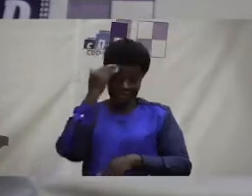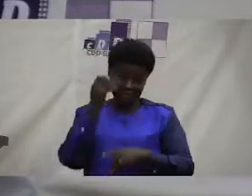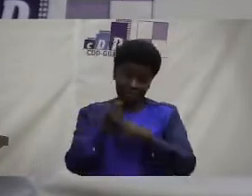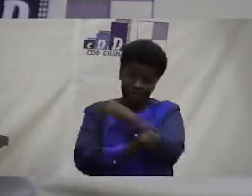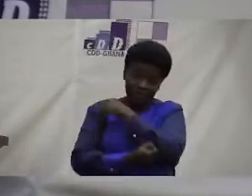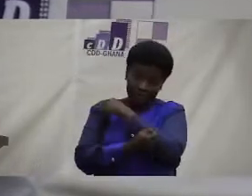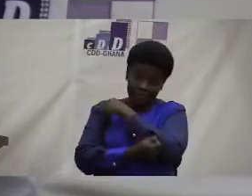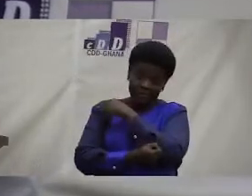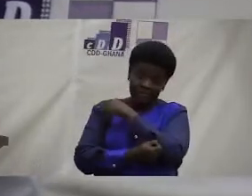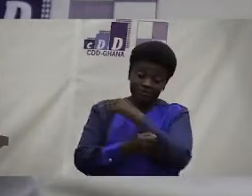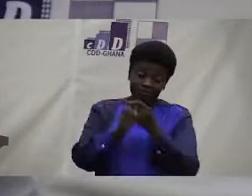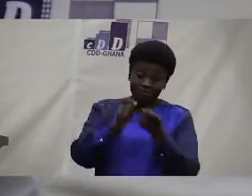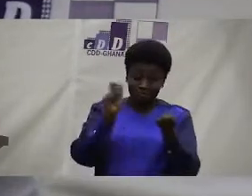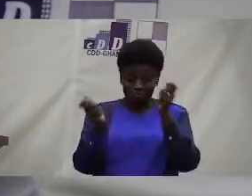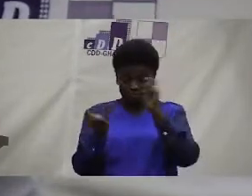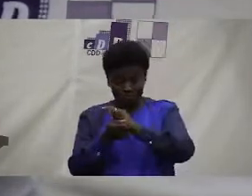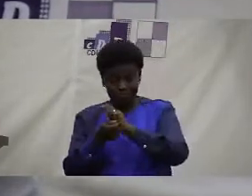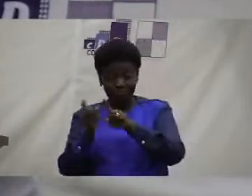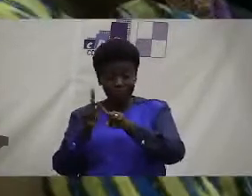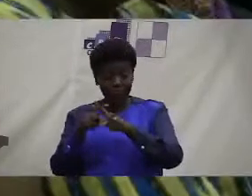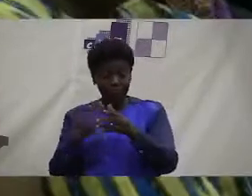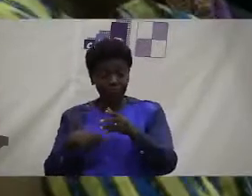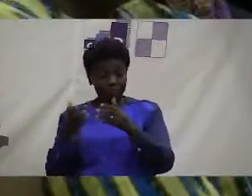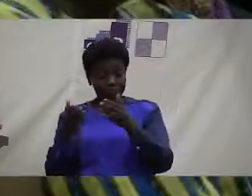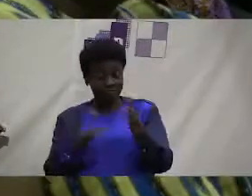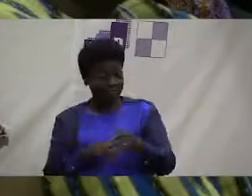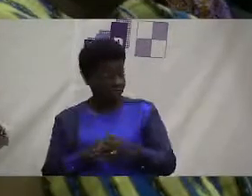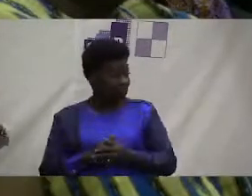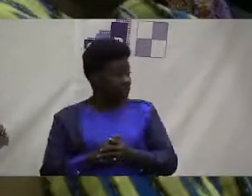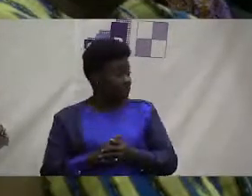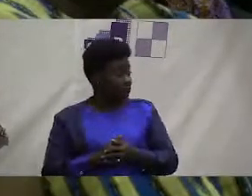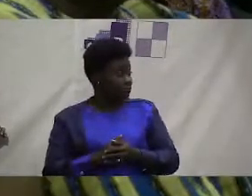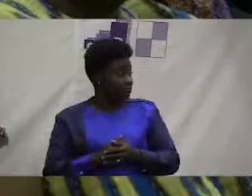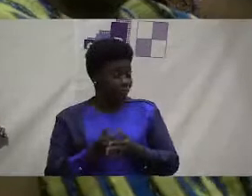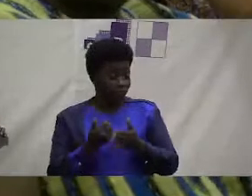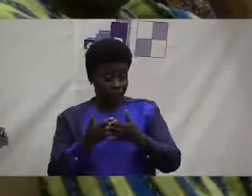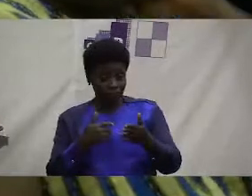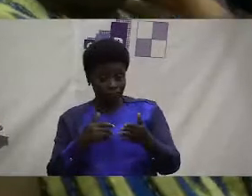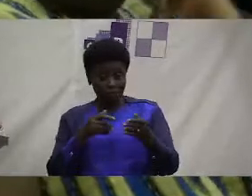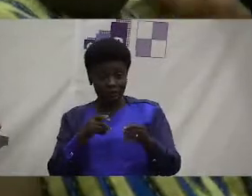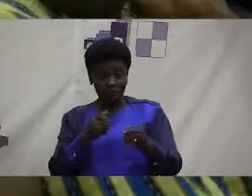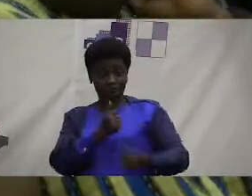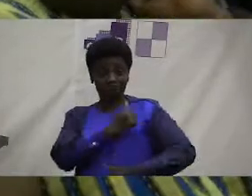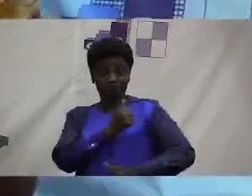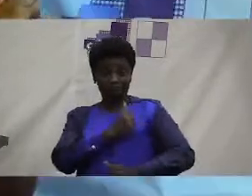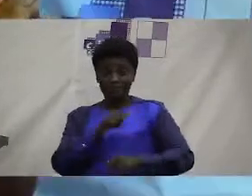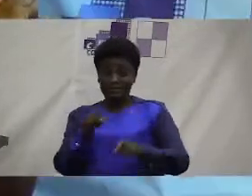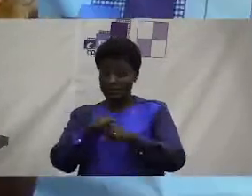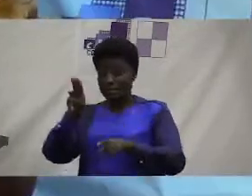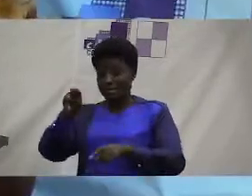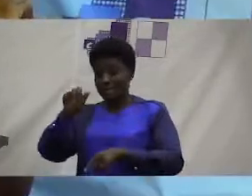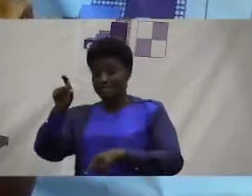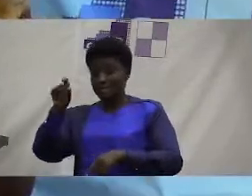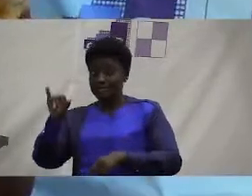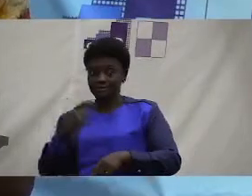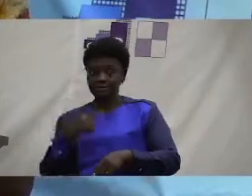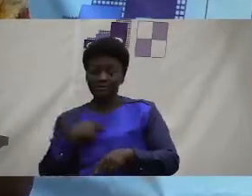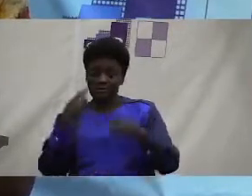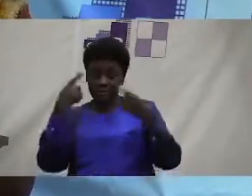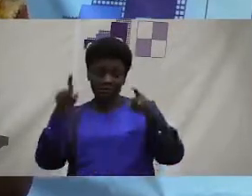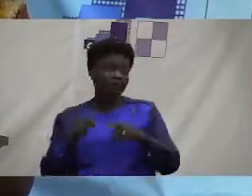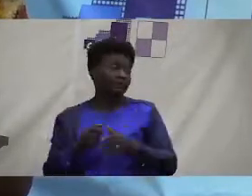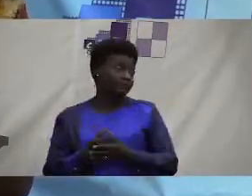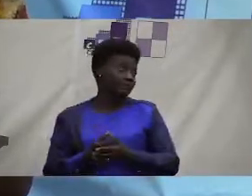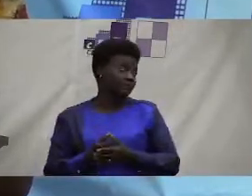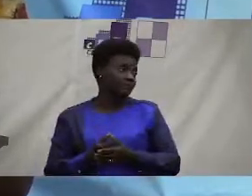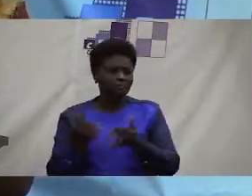Mali before the ouster of Ibeka in Mali without listening to what the grievances